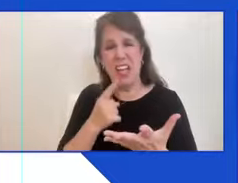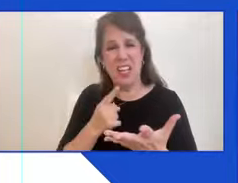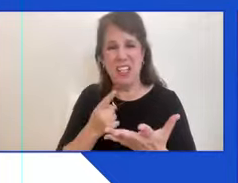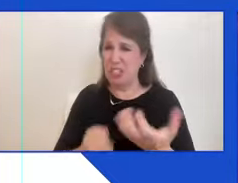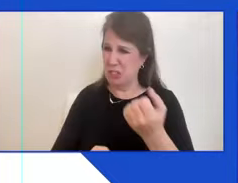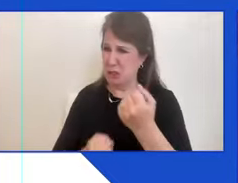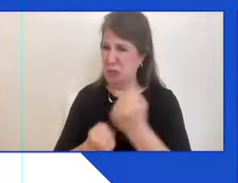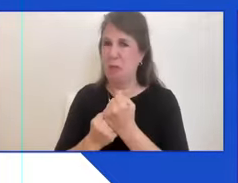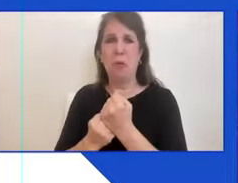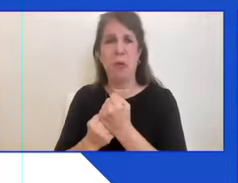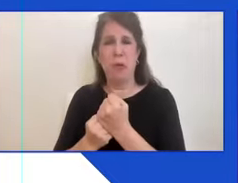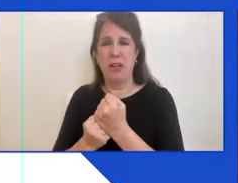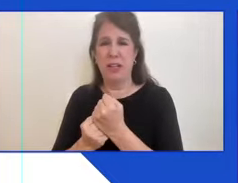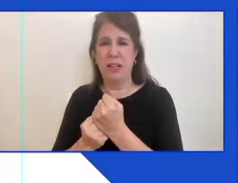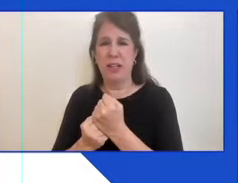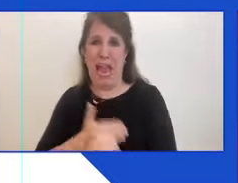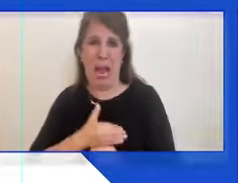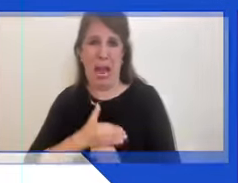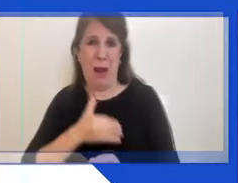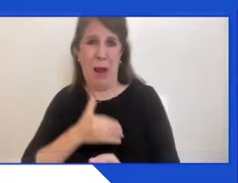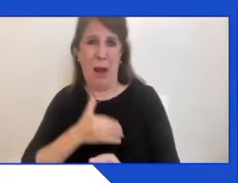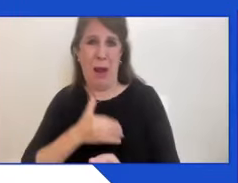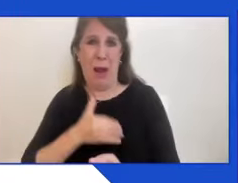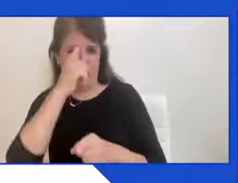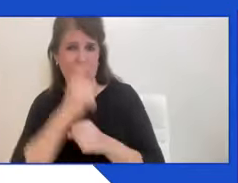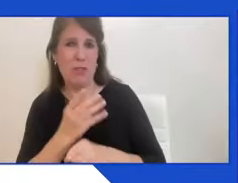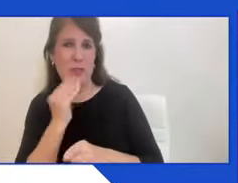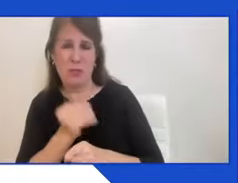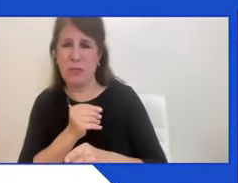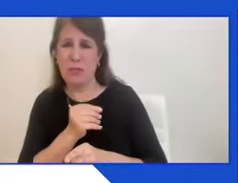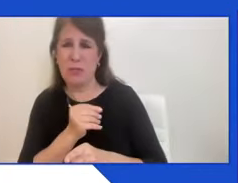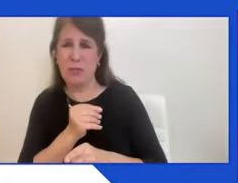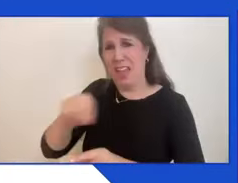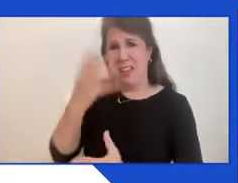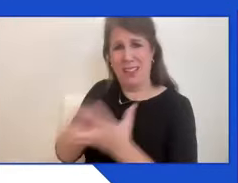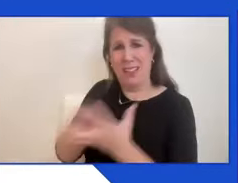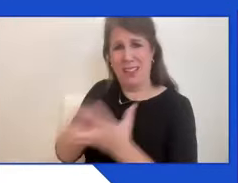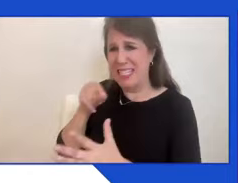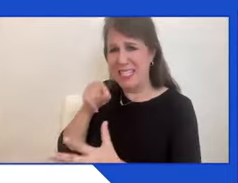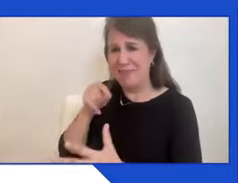our Jewish sisters and brothers, and defending their murderers.